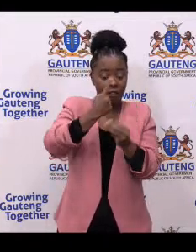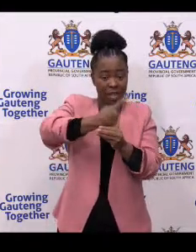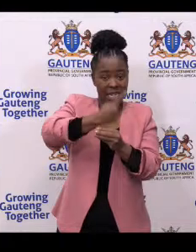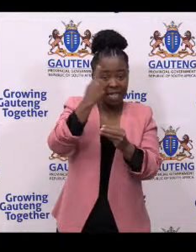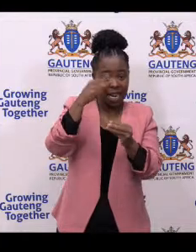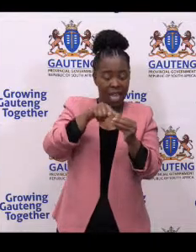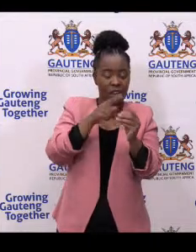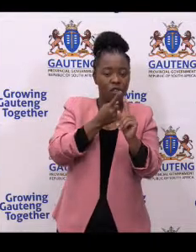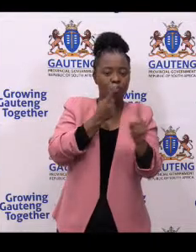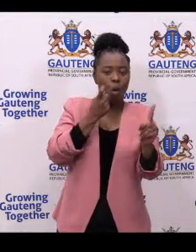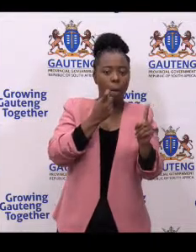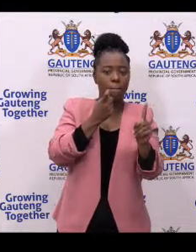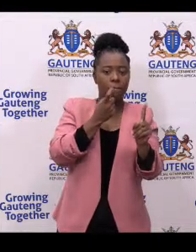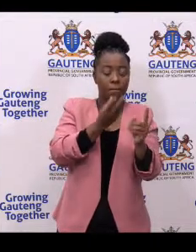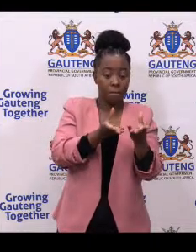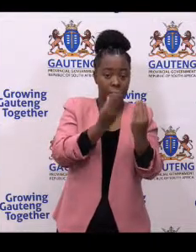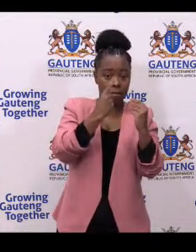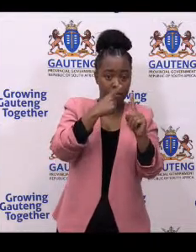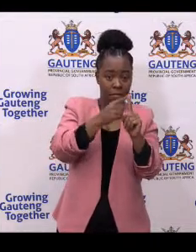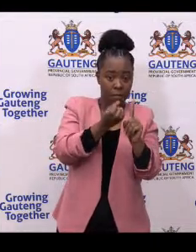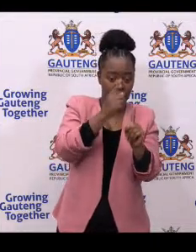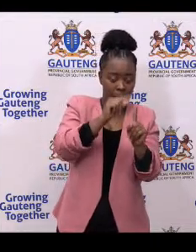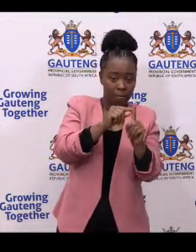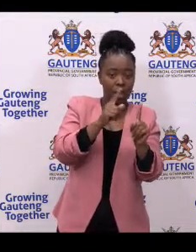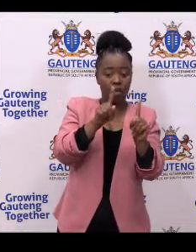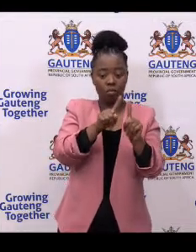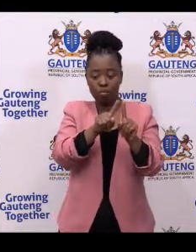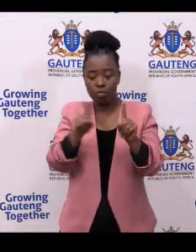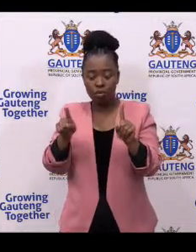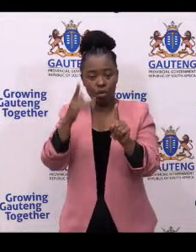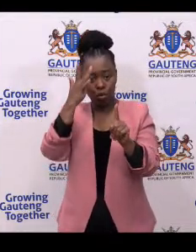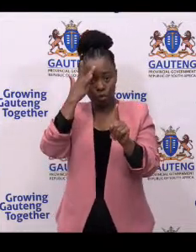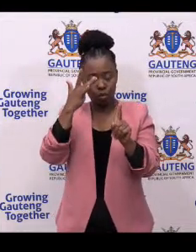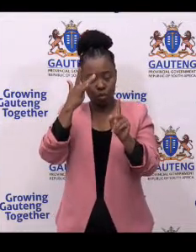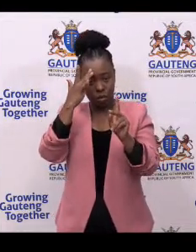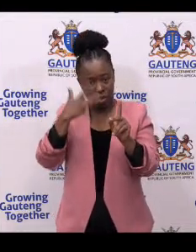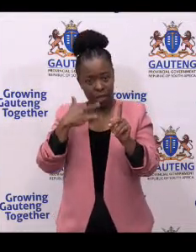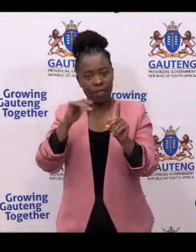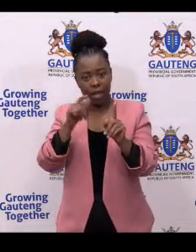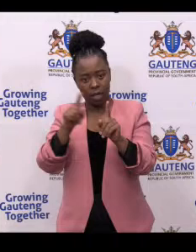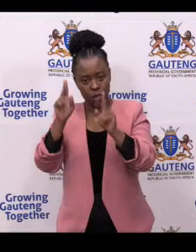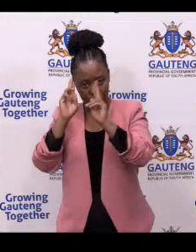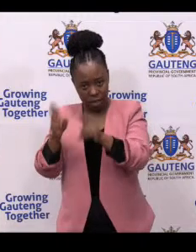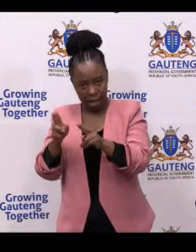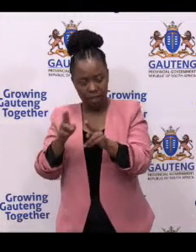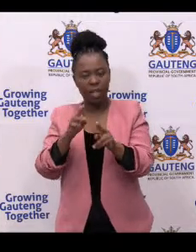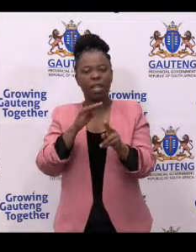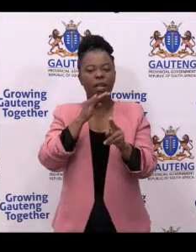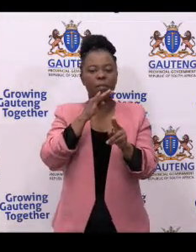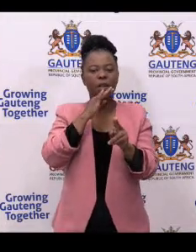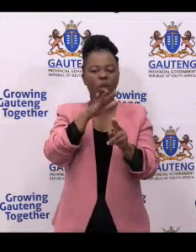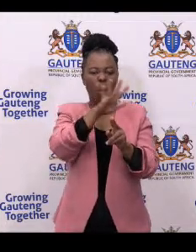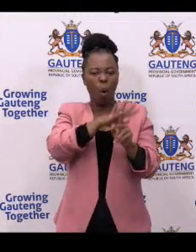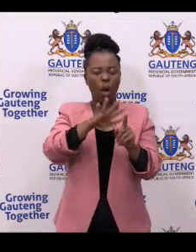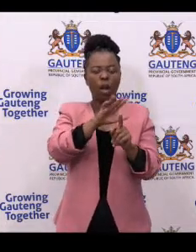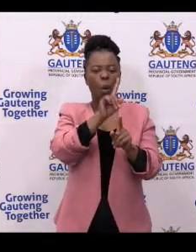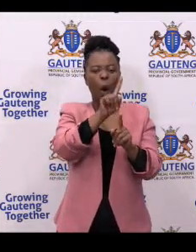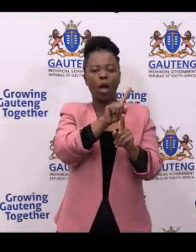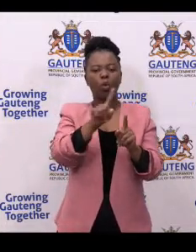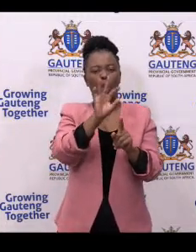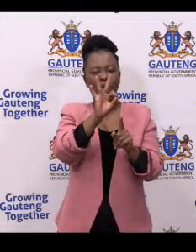diagnosis to the death. You will see the majority of them still remain between 1 to 3 days, which is a